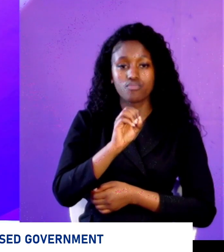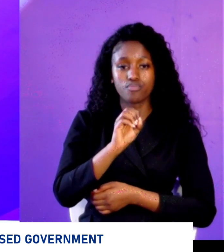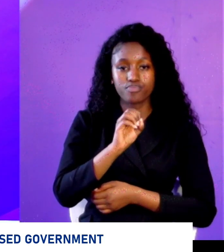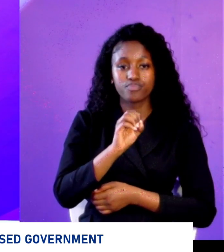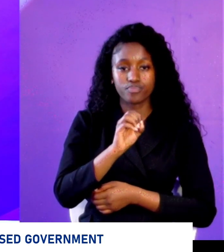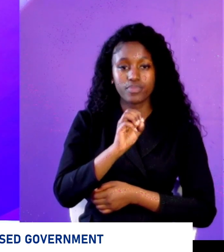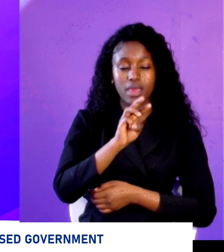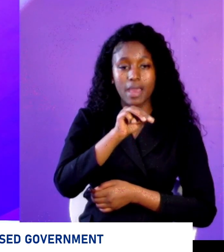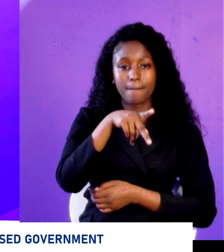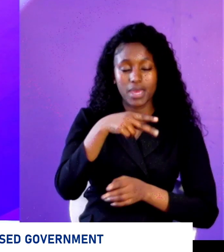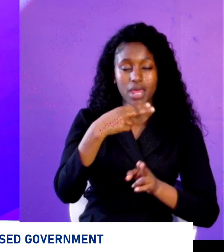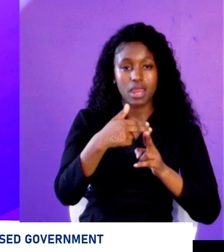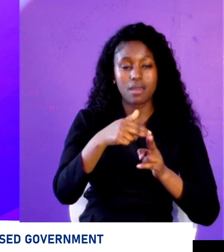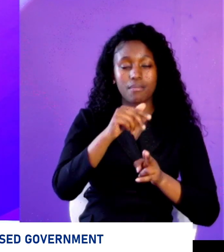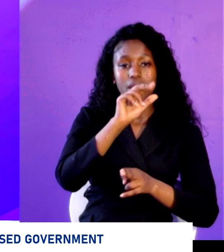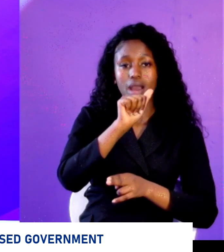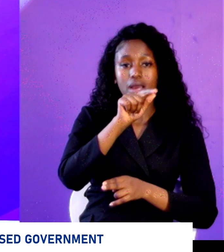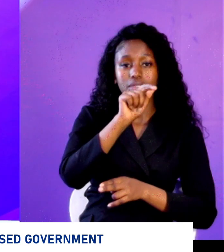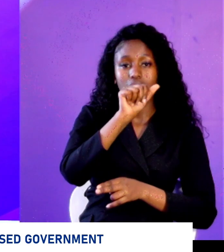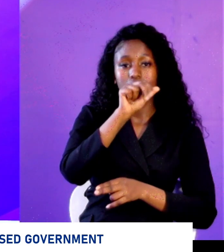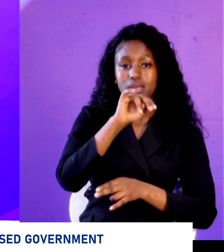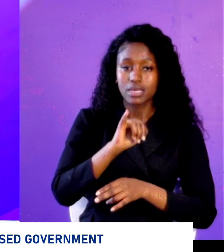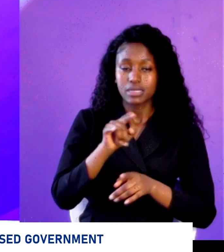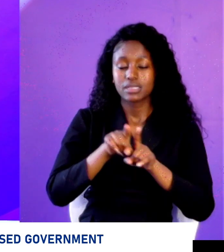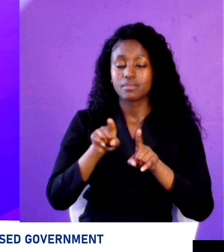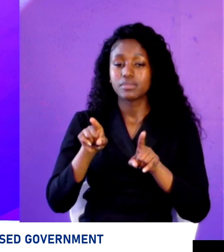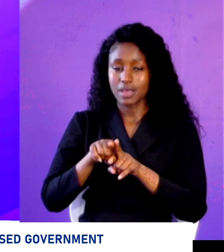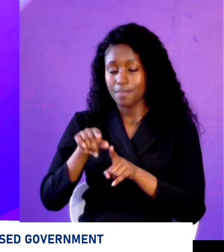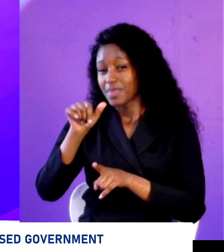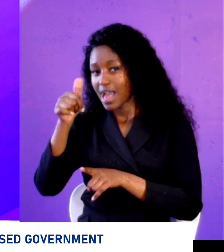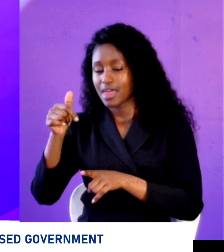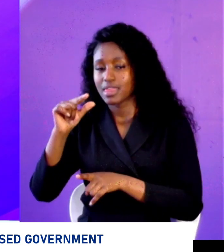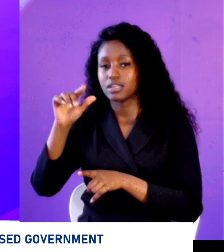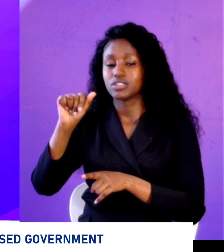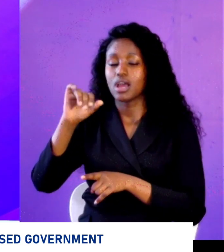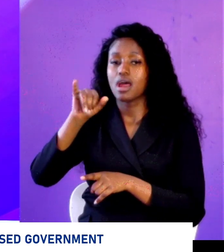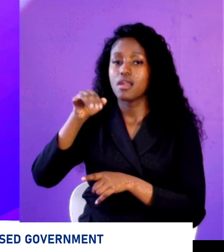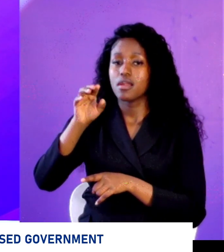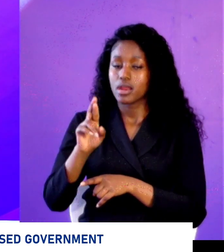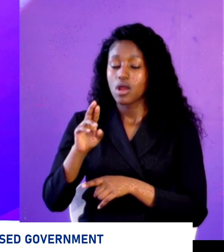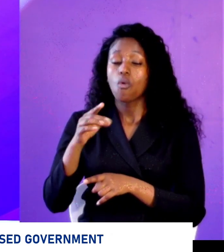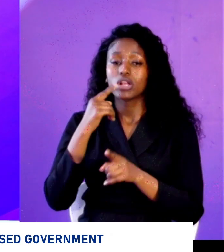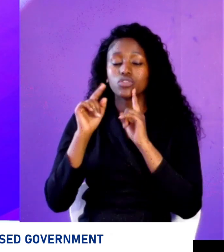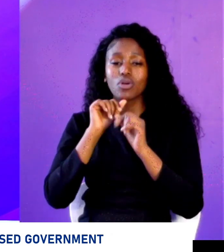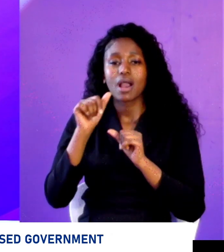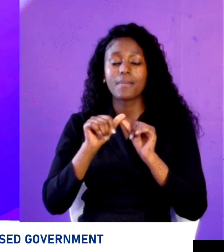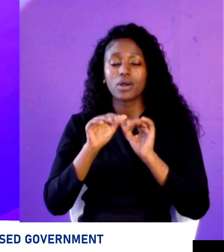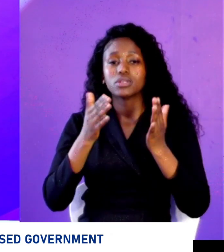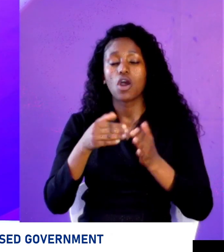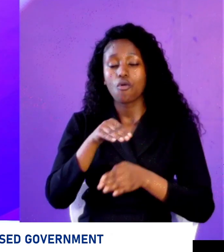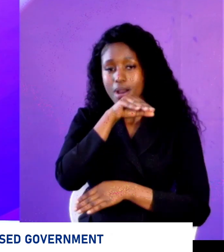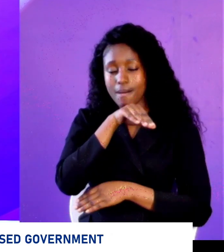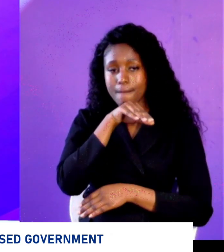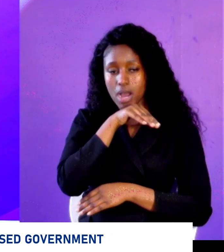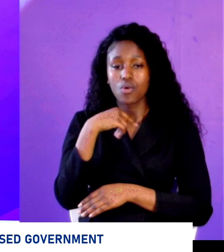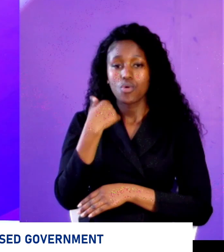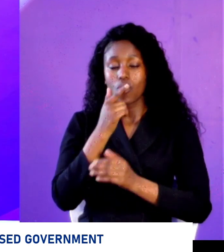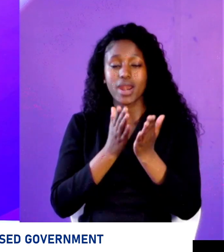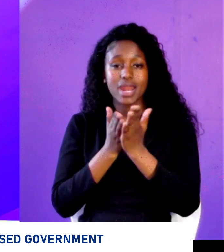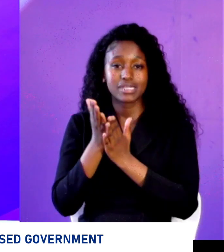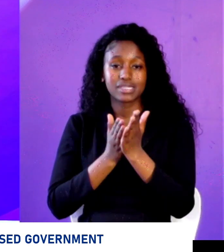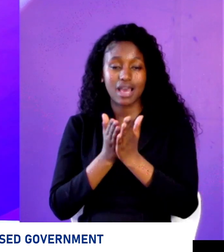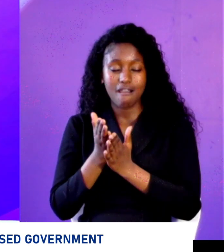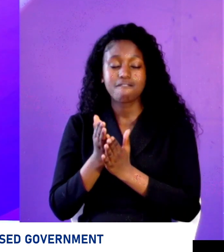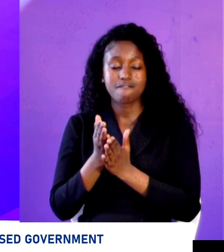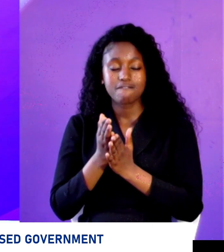and Nyando Member of Parliament Jared Okello asserted that Raila Odinga, who also serves as the